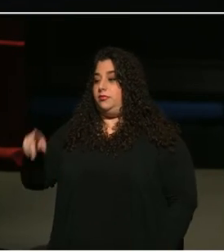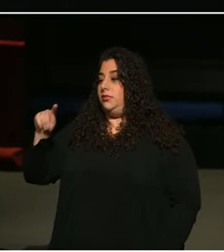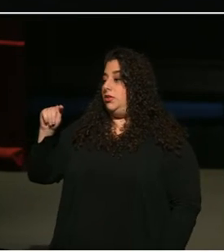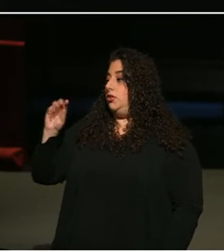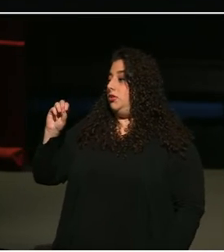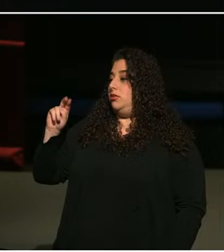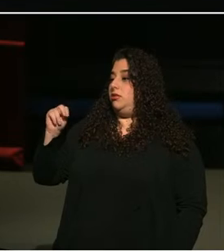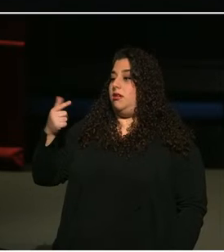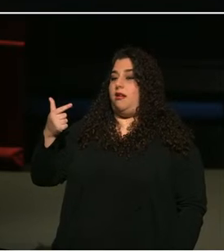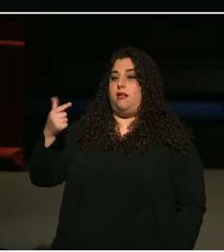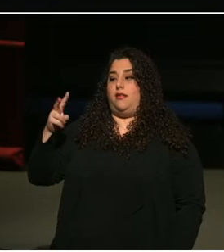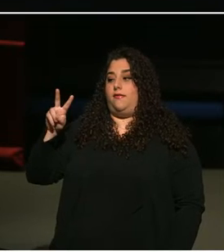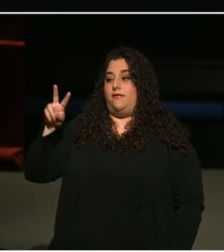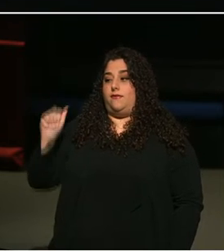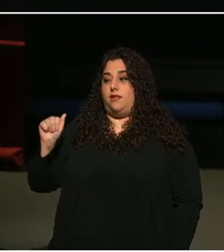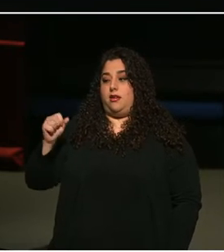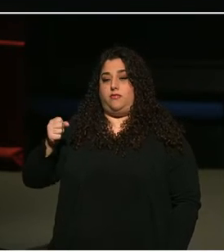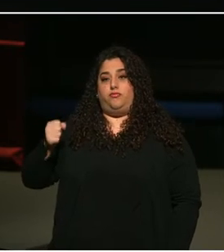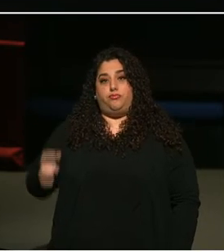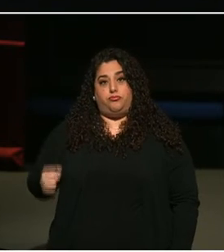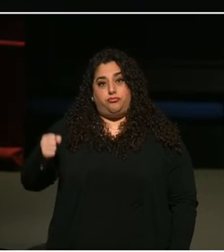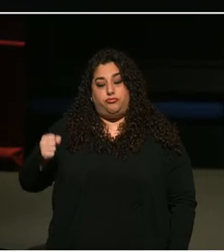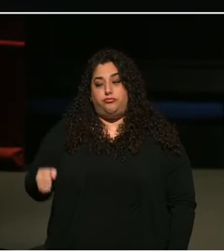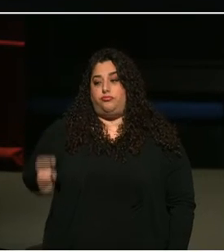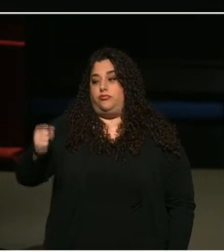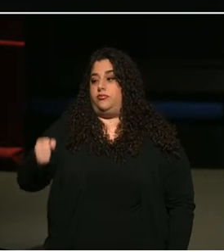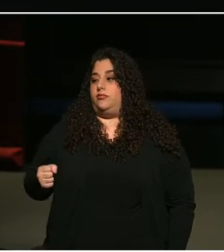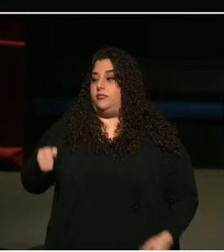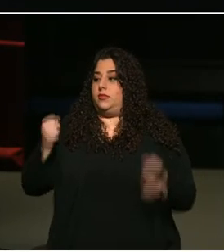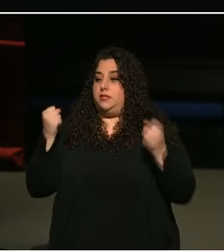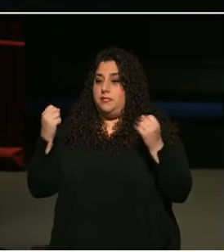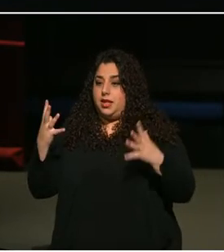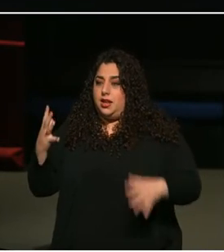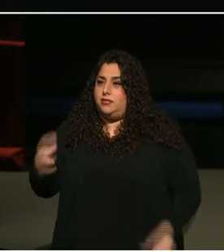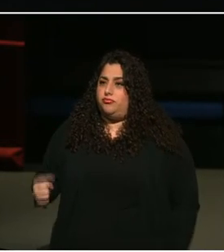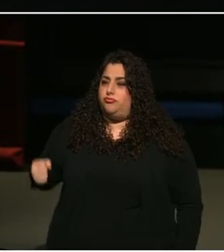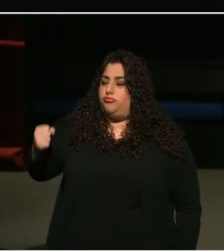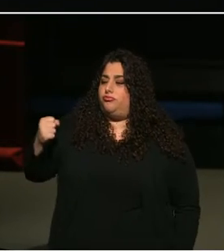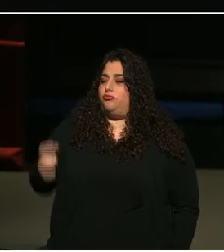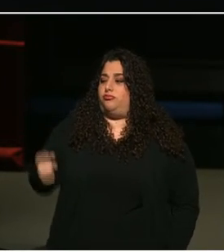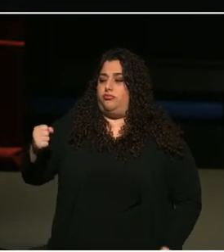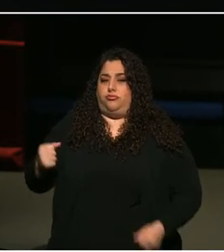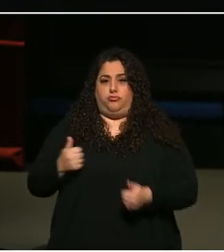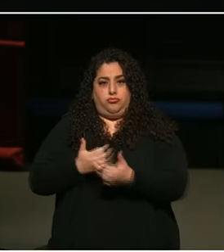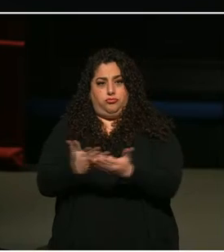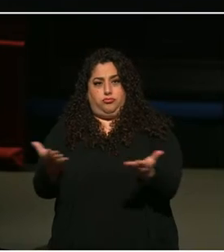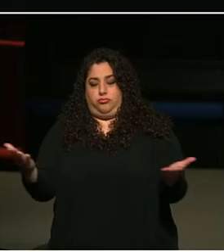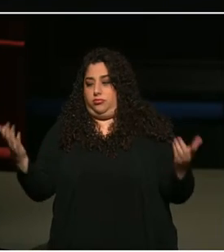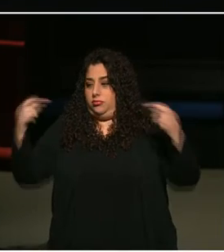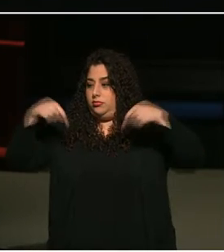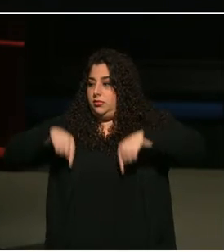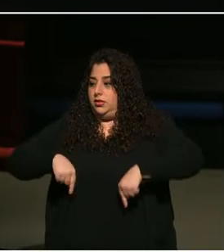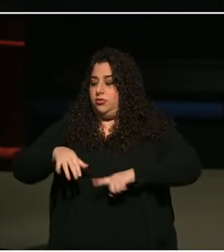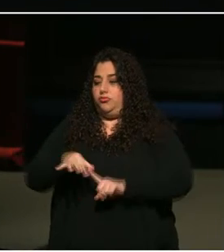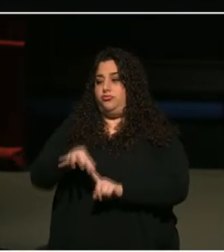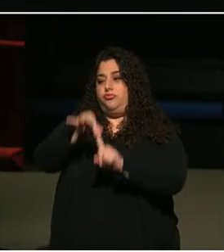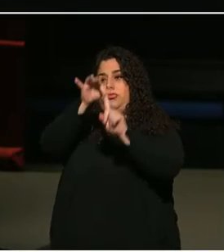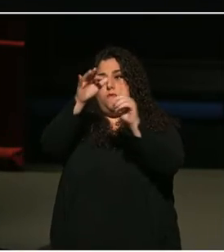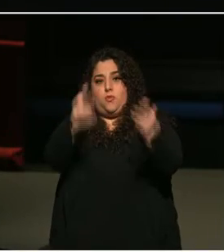all elders this evening, and a special welcome back to Ms. Sacheen Littlefeather.